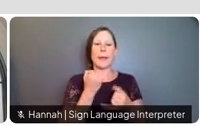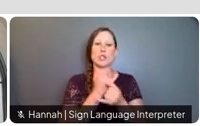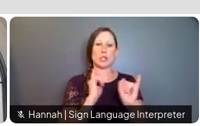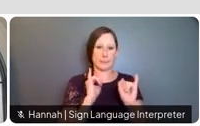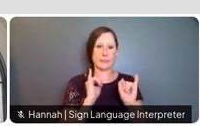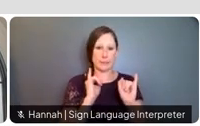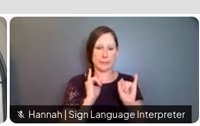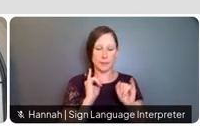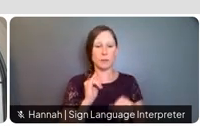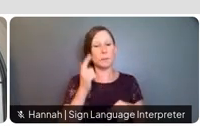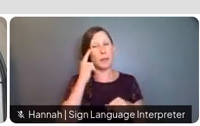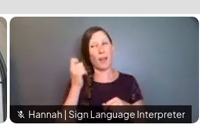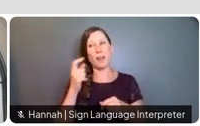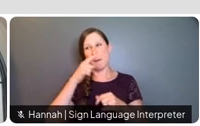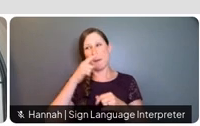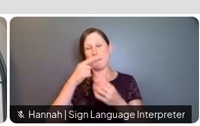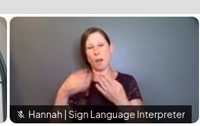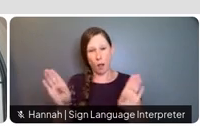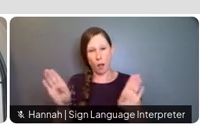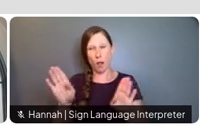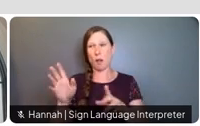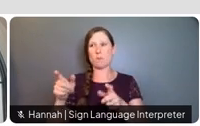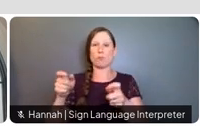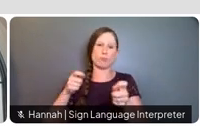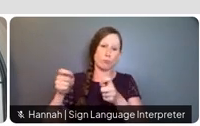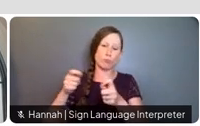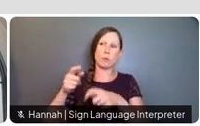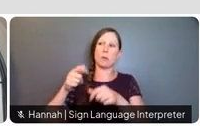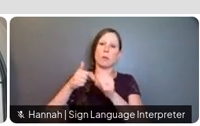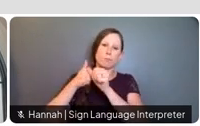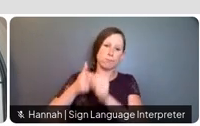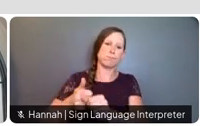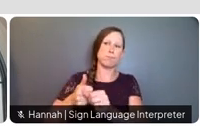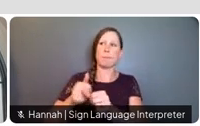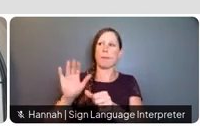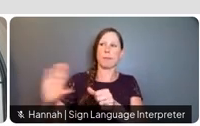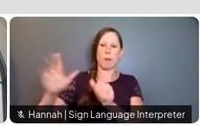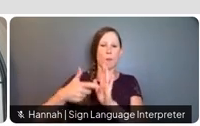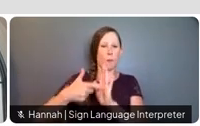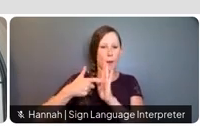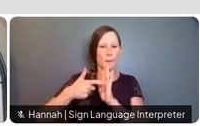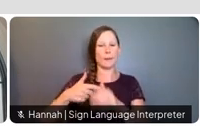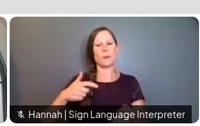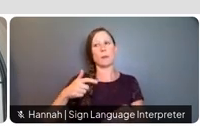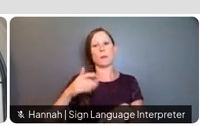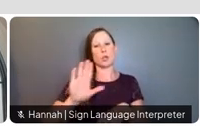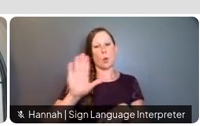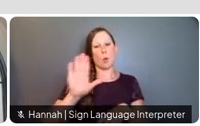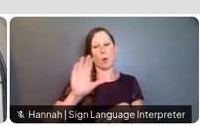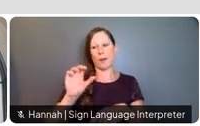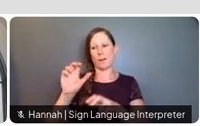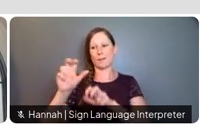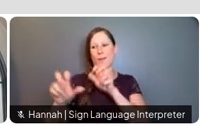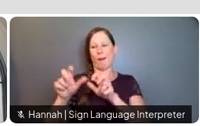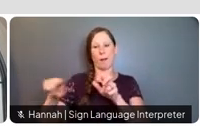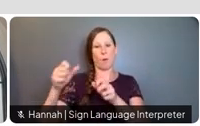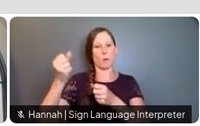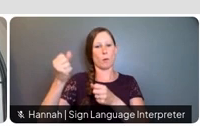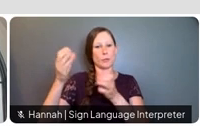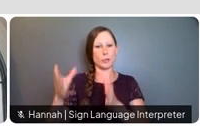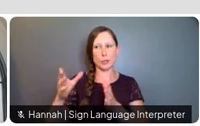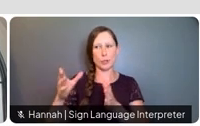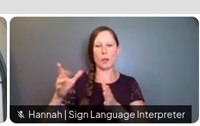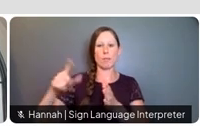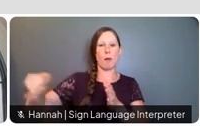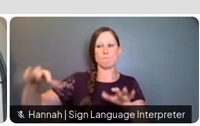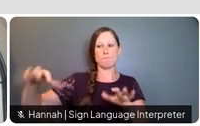public disclosures and regulatory requirements and the absolute breadth of your stockholder base, you just have a little less control, right? You